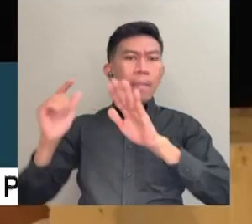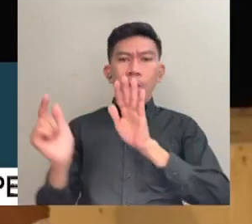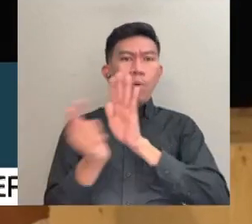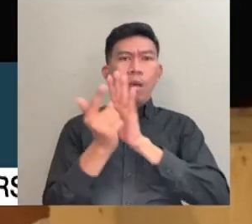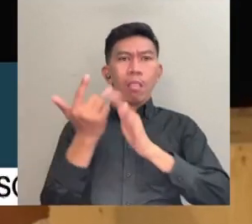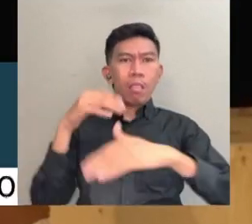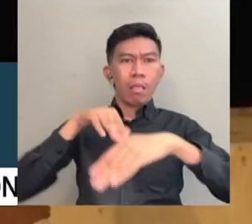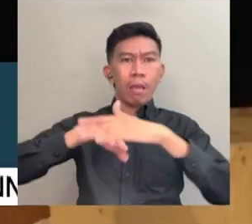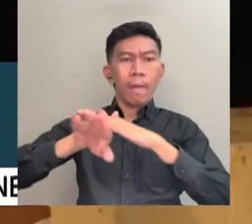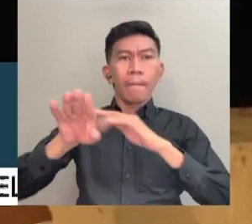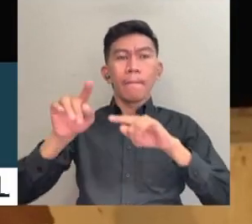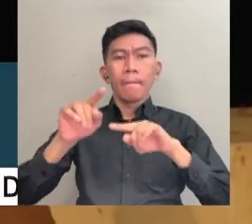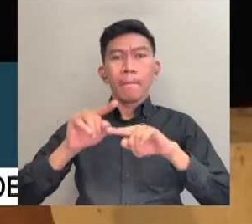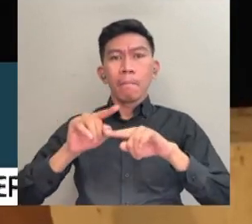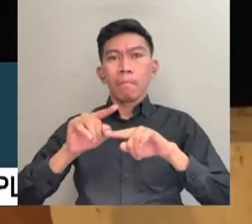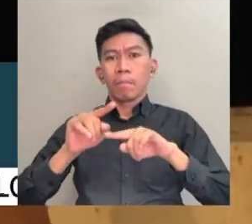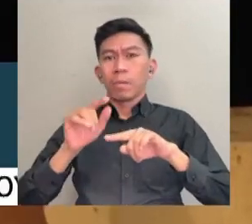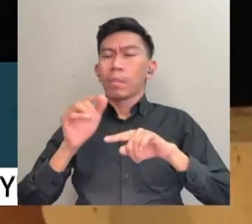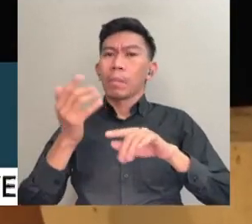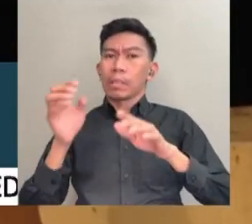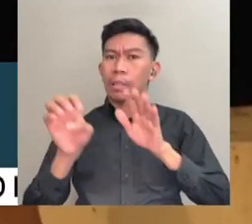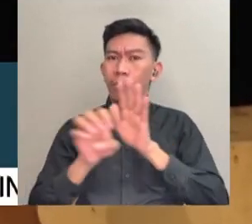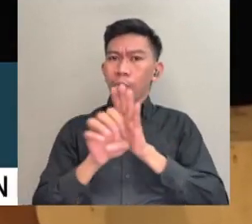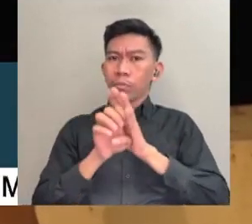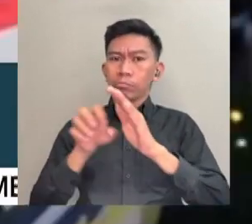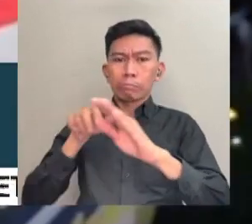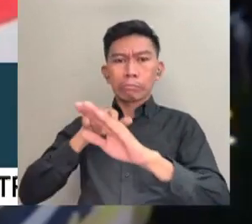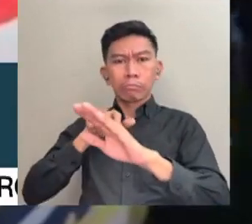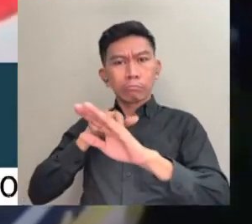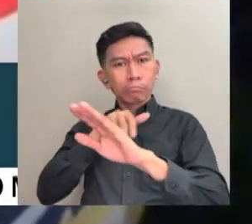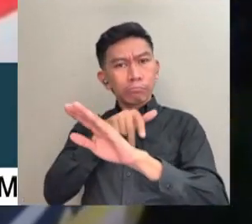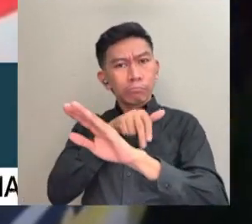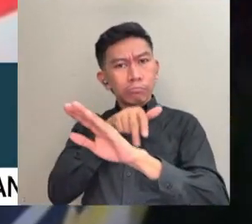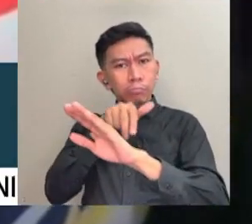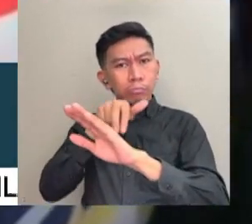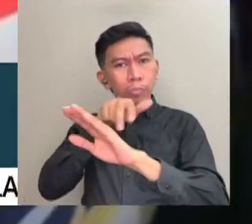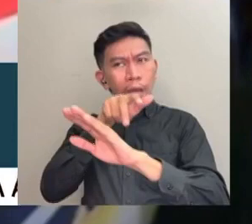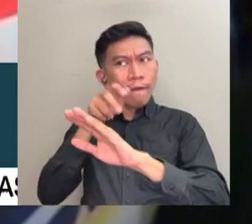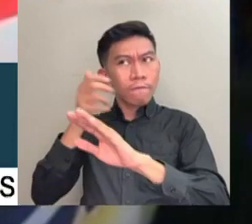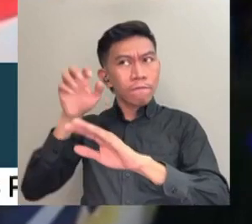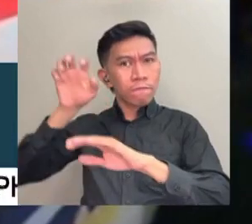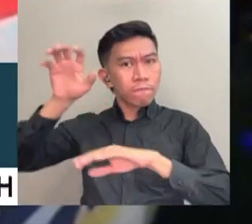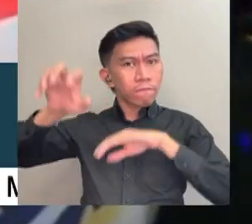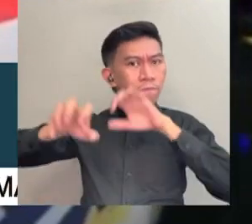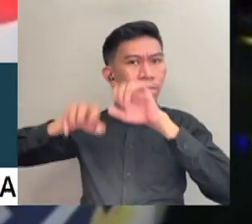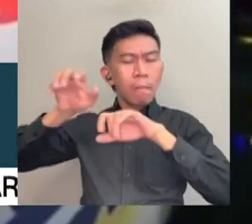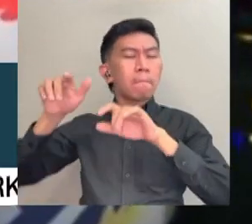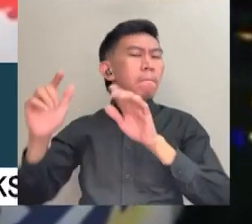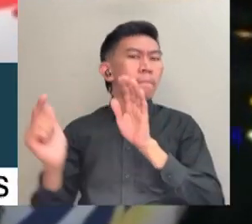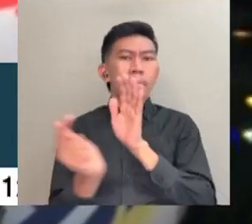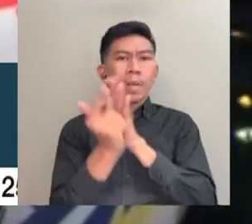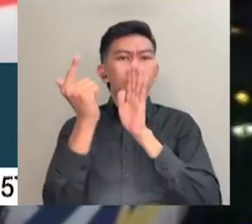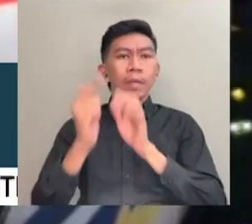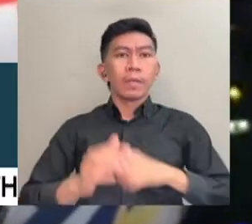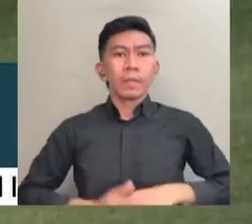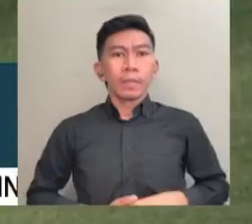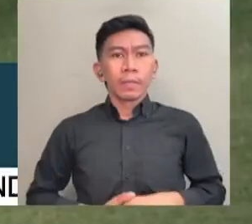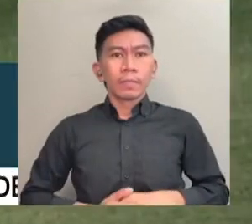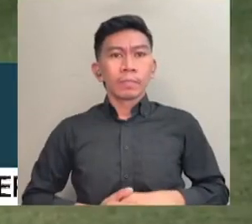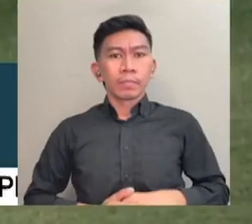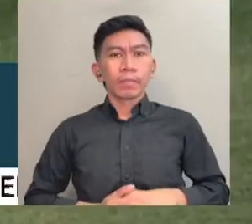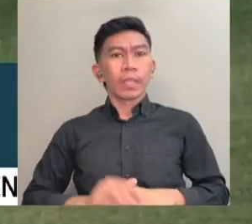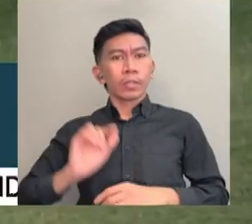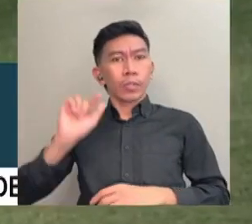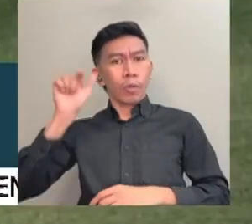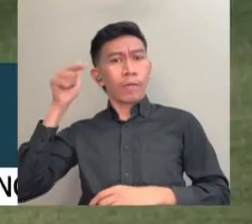the 6-kilometer radius are also strictly prohibited. The DOT guarantees it is prepared to help any stranded tourists